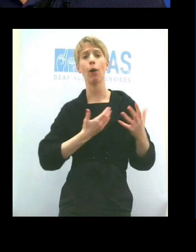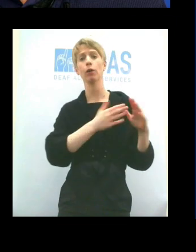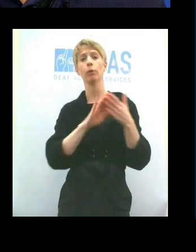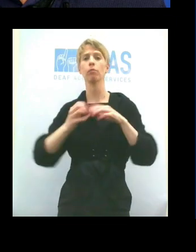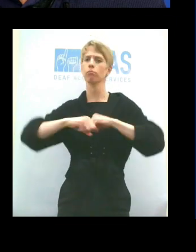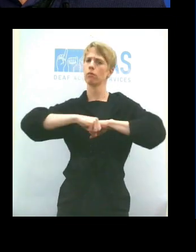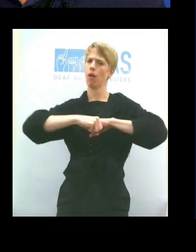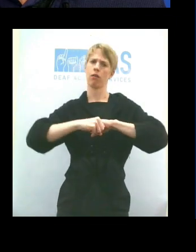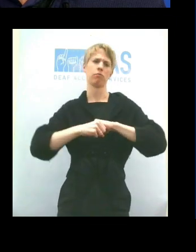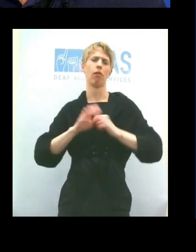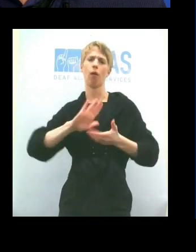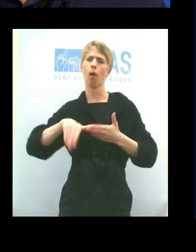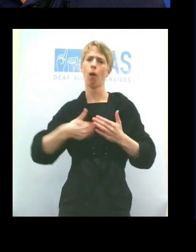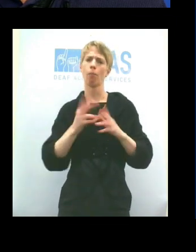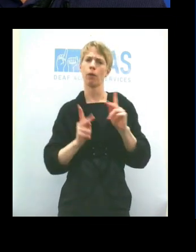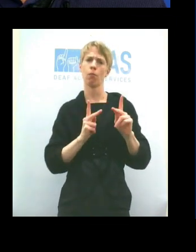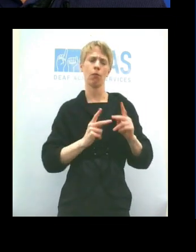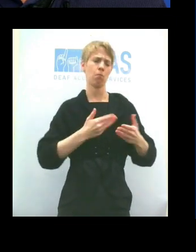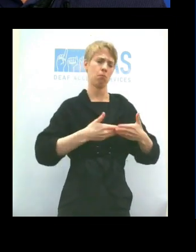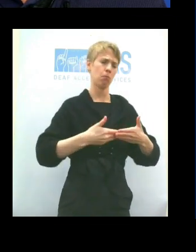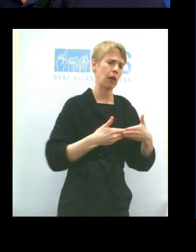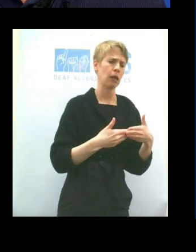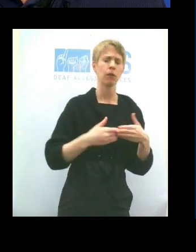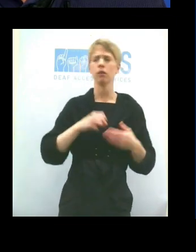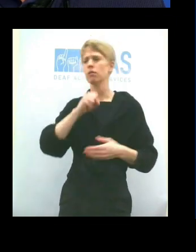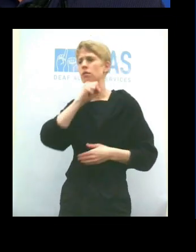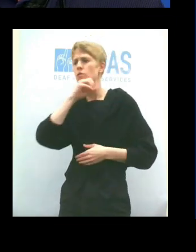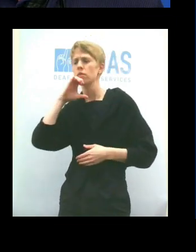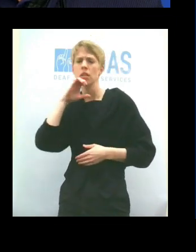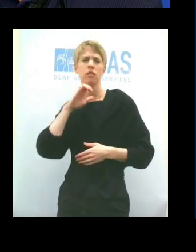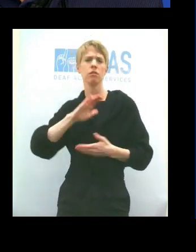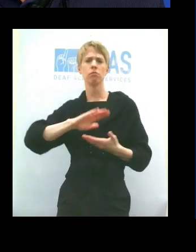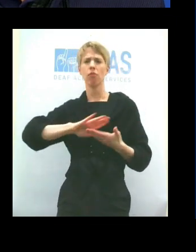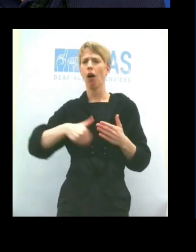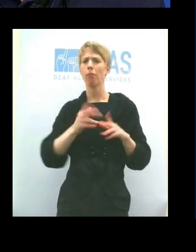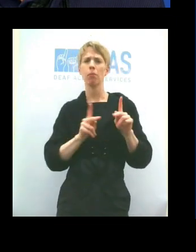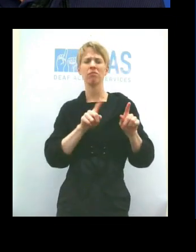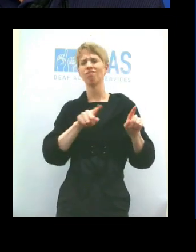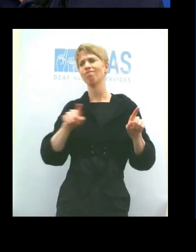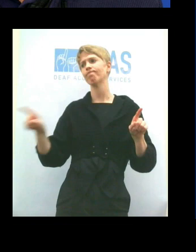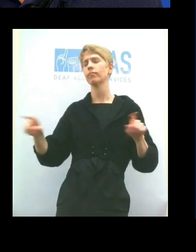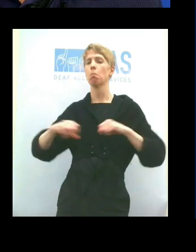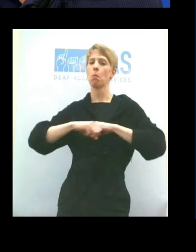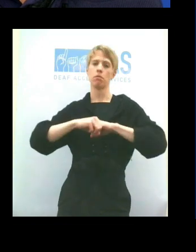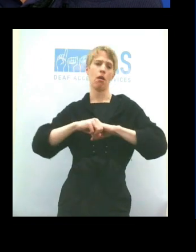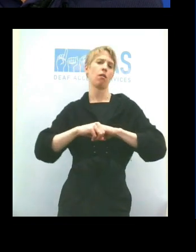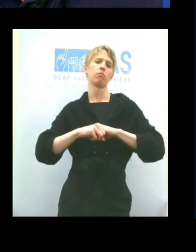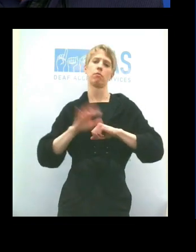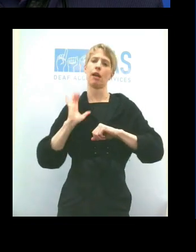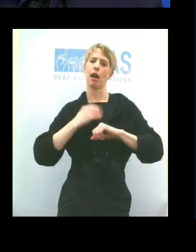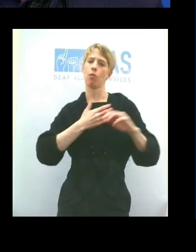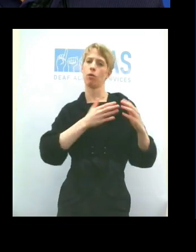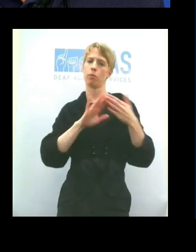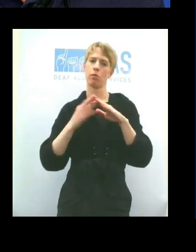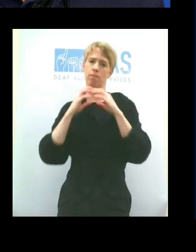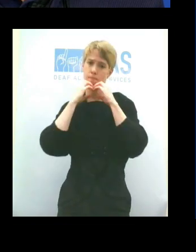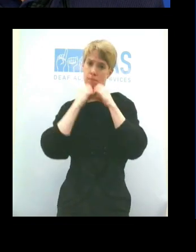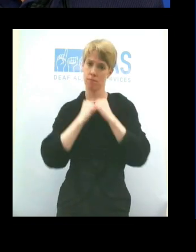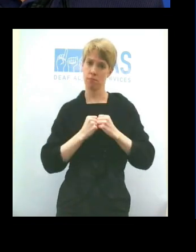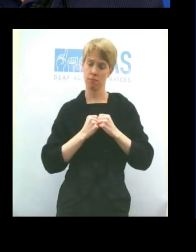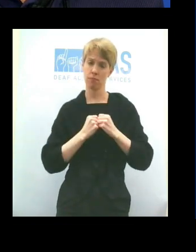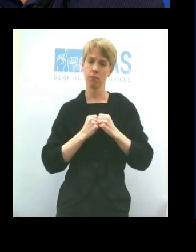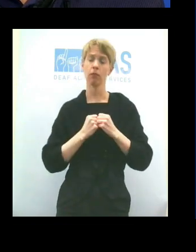youngest infant to the oldest adult, and we are going to do what is appropriate to protect people in this community. The